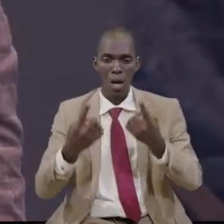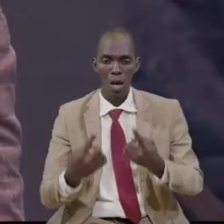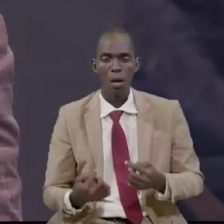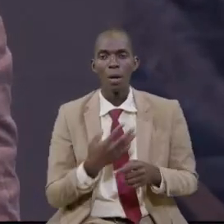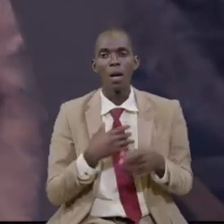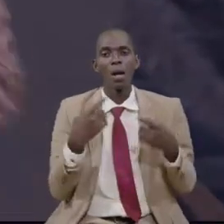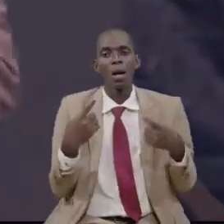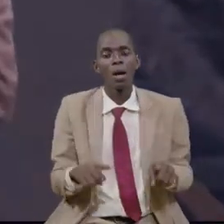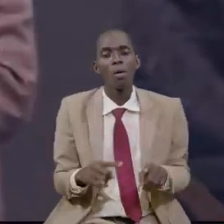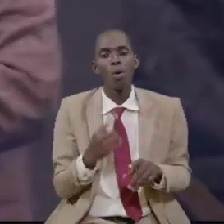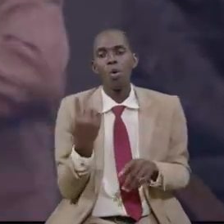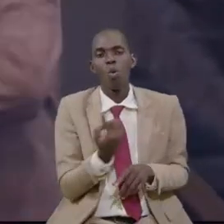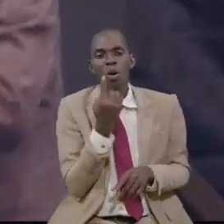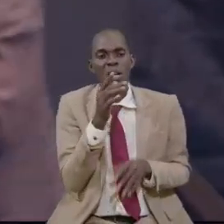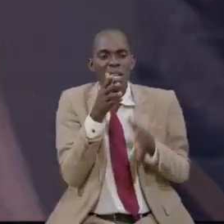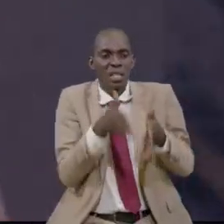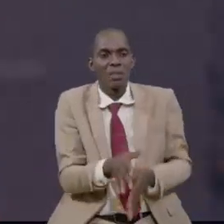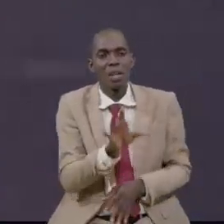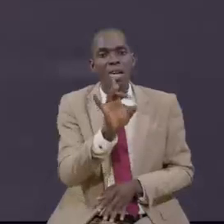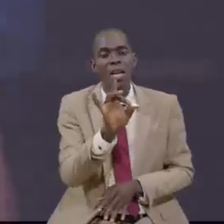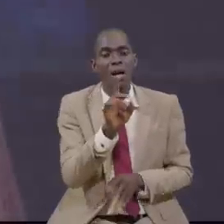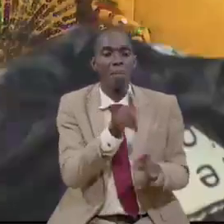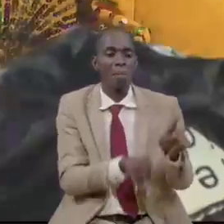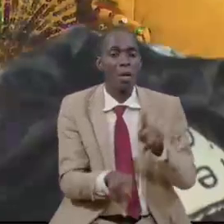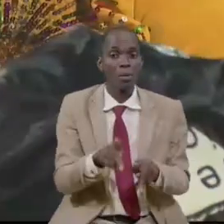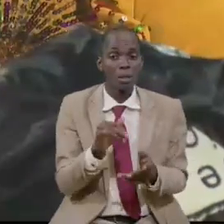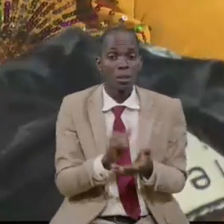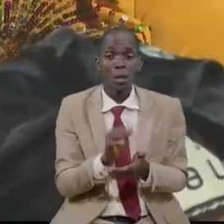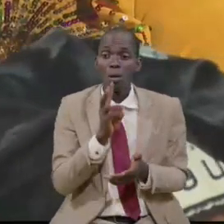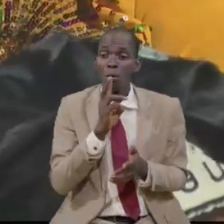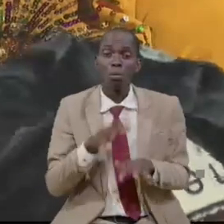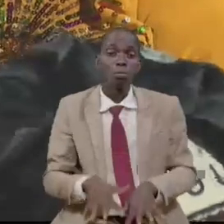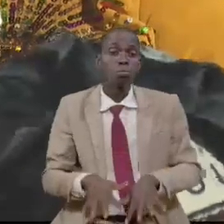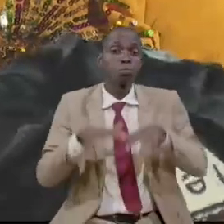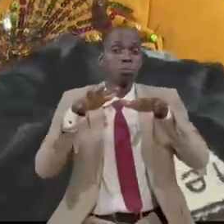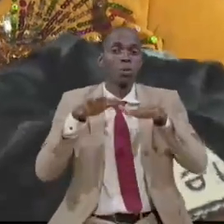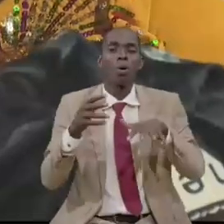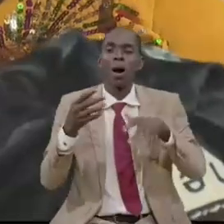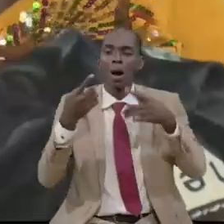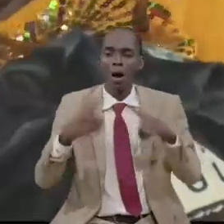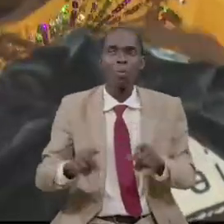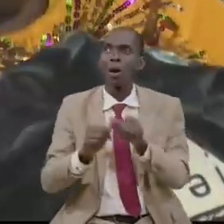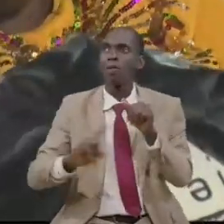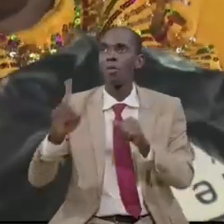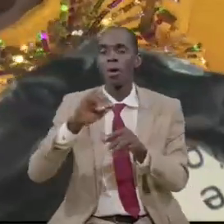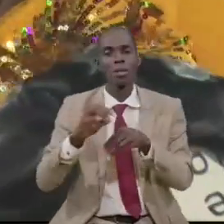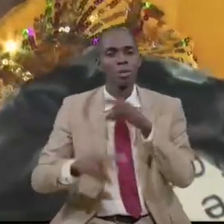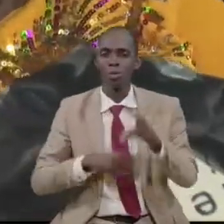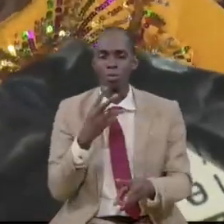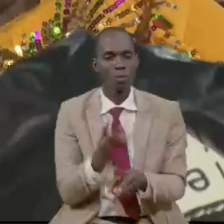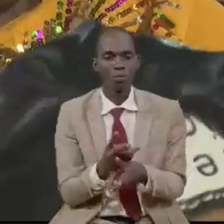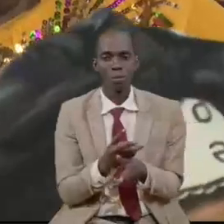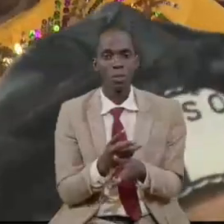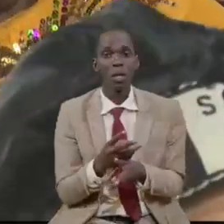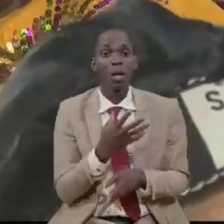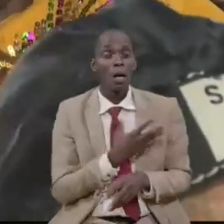people that flood was worldwide Universal it was the